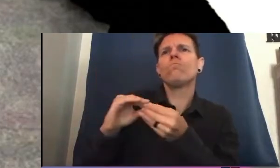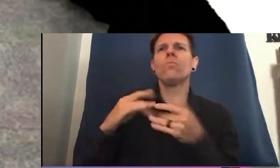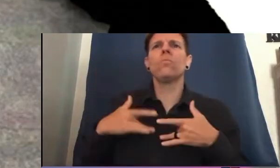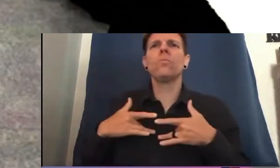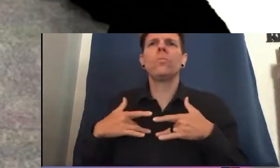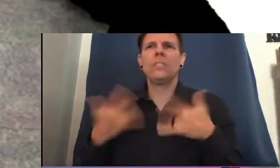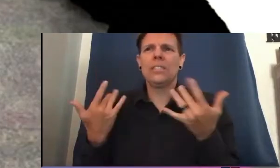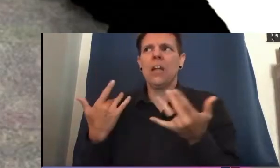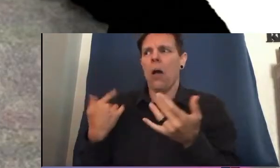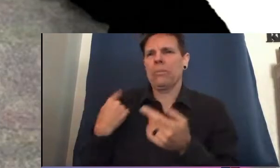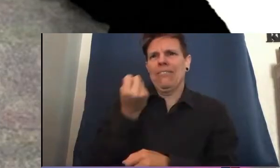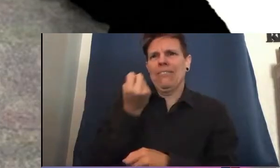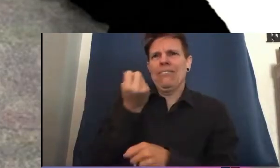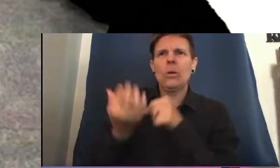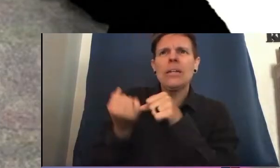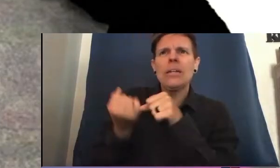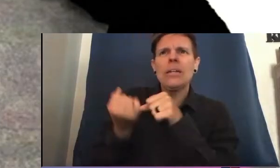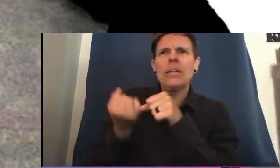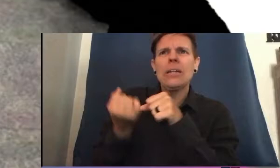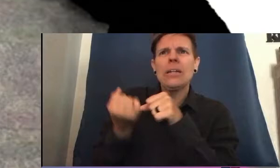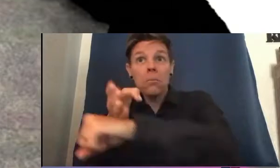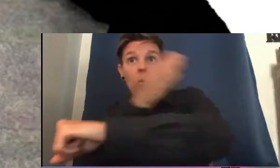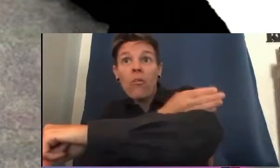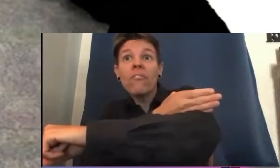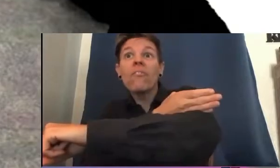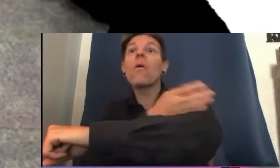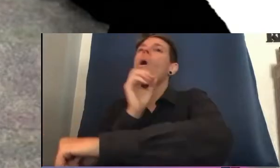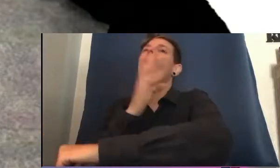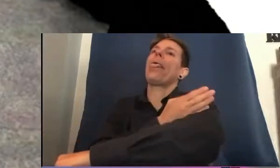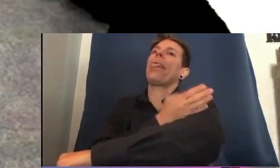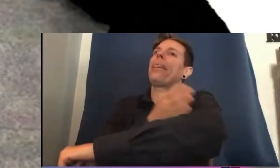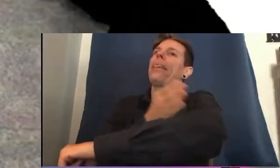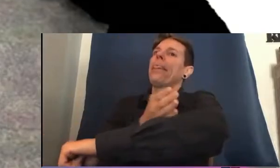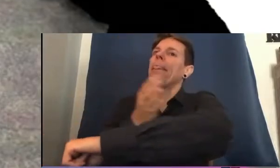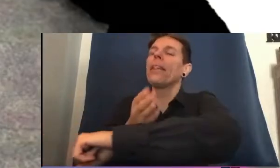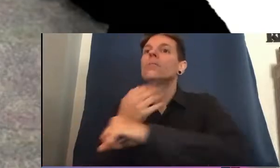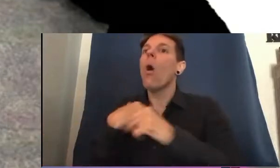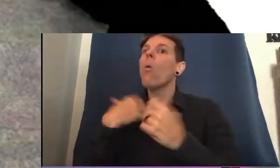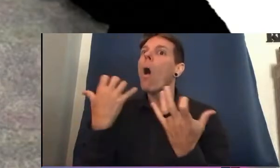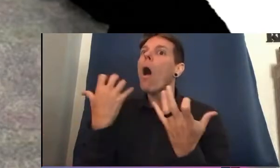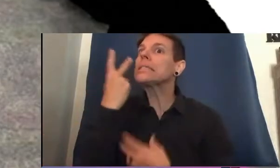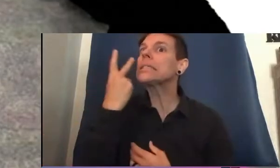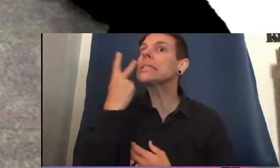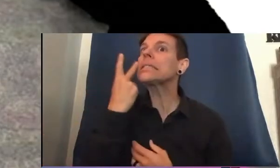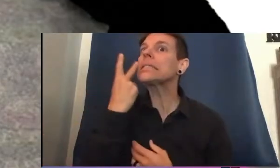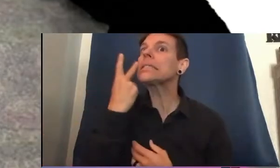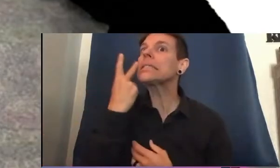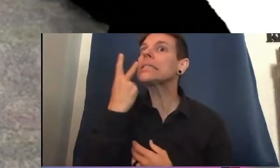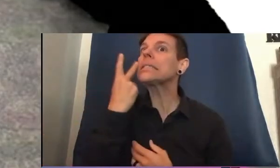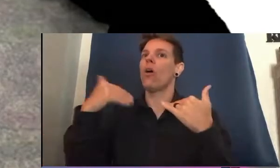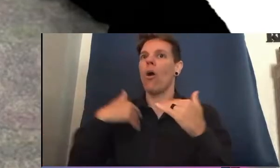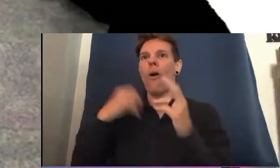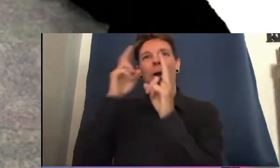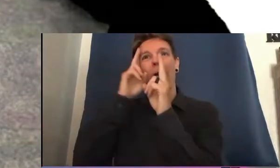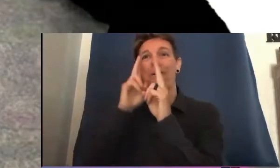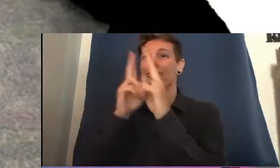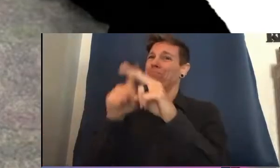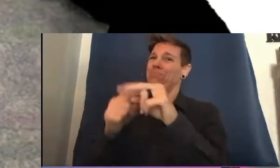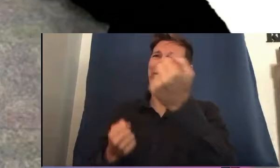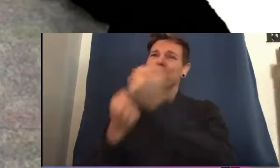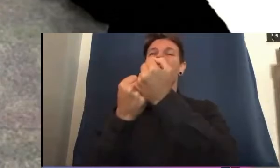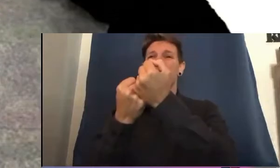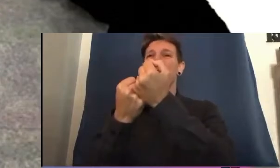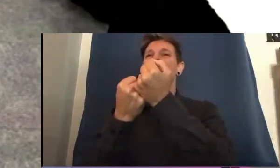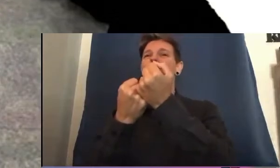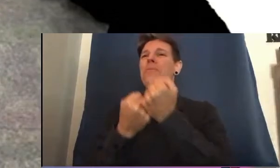I think this is wonderful, and I think Commissioner Gonzalez and I are honored to be sponsoring it for the Board of County Commissioners later